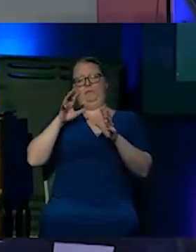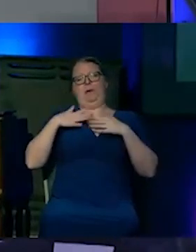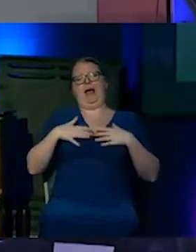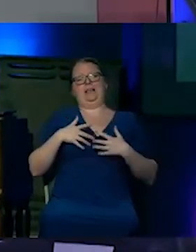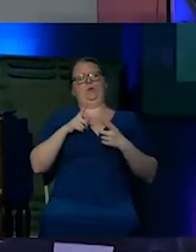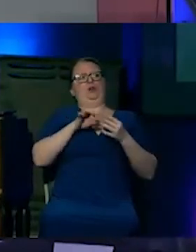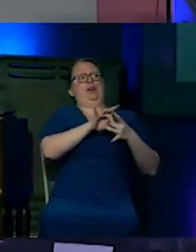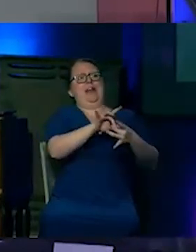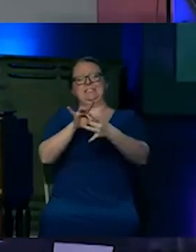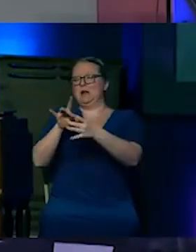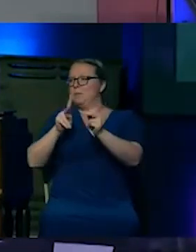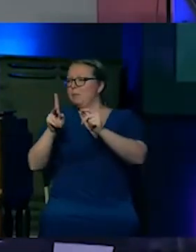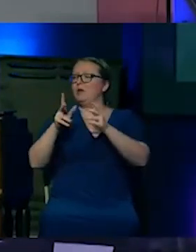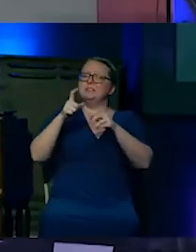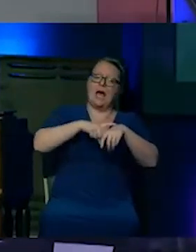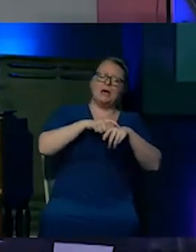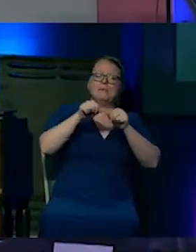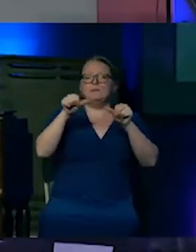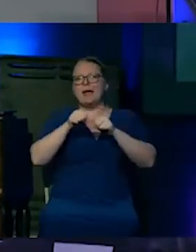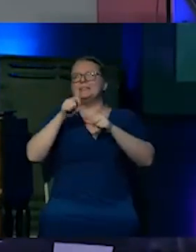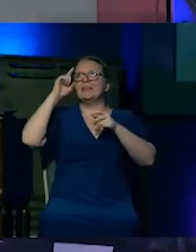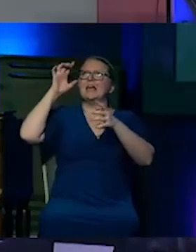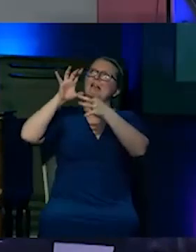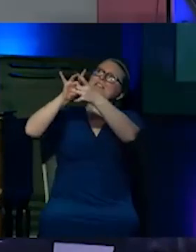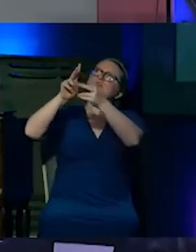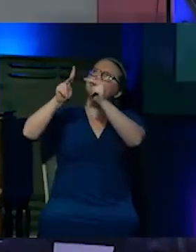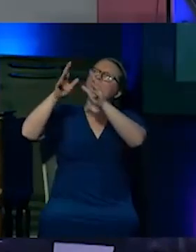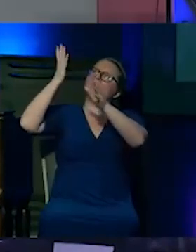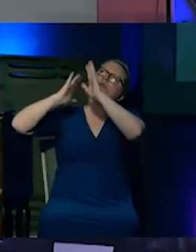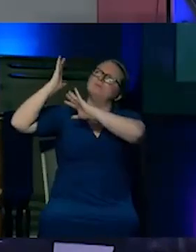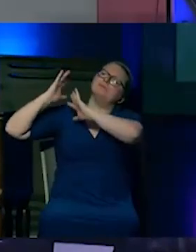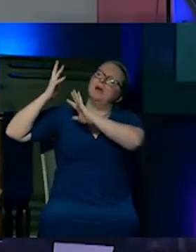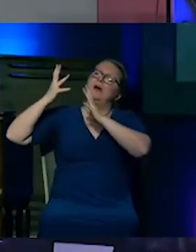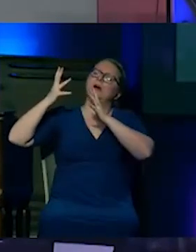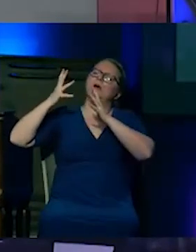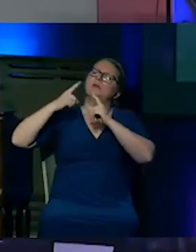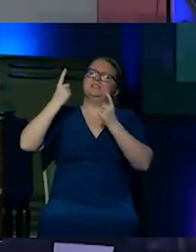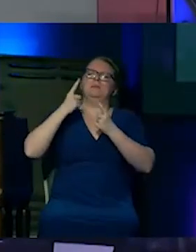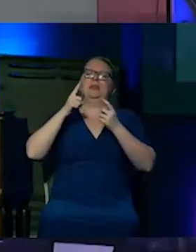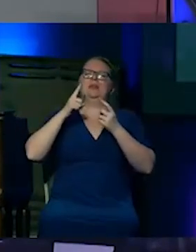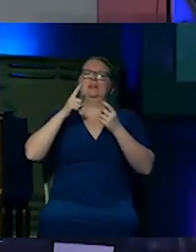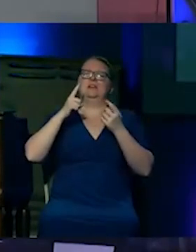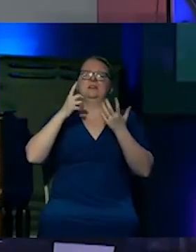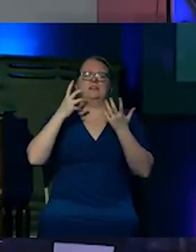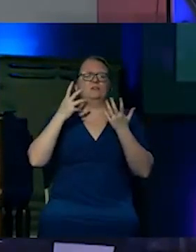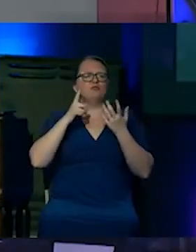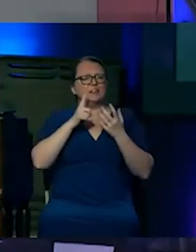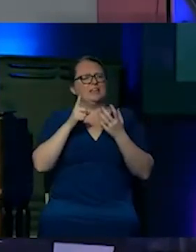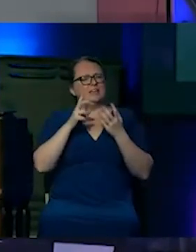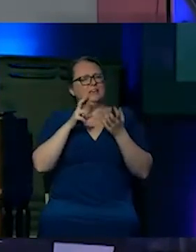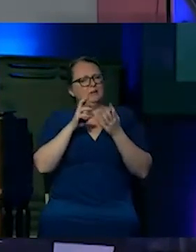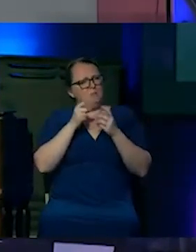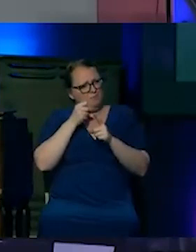people throughout time and space and history as you worship. But also there's just something about knowing that you're not alone in this moment,